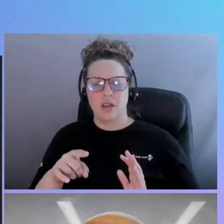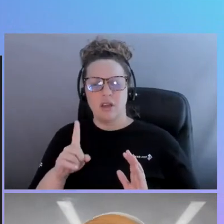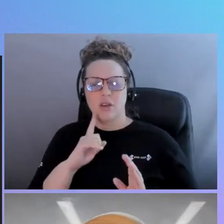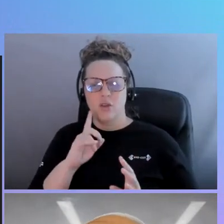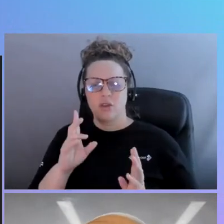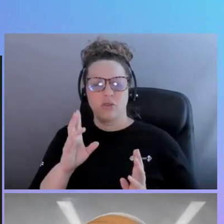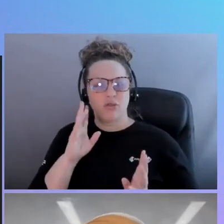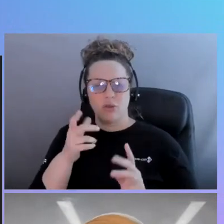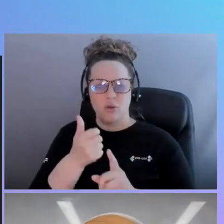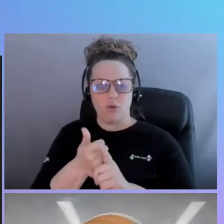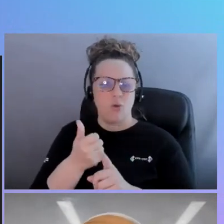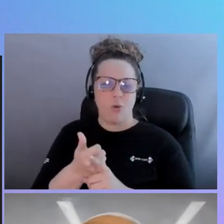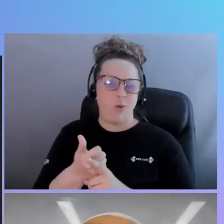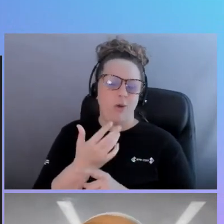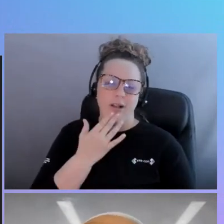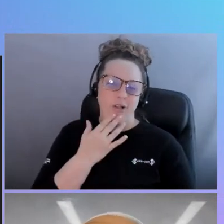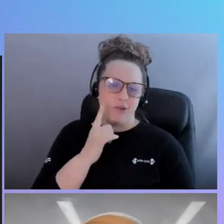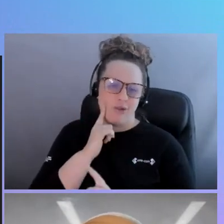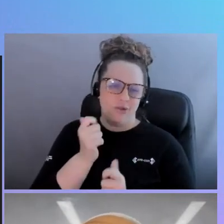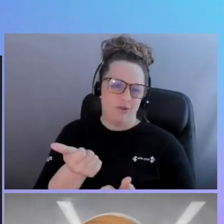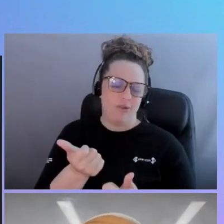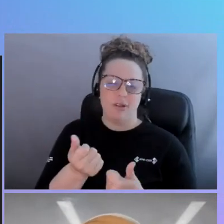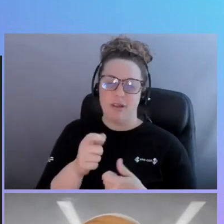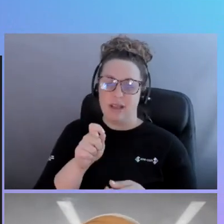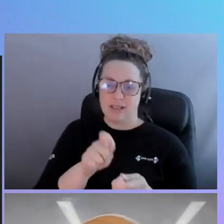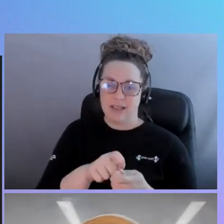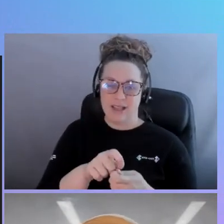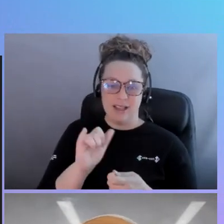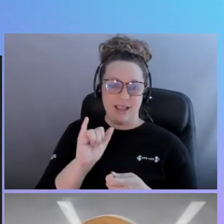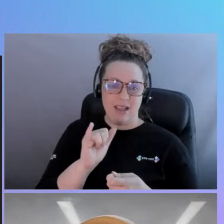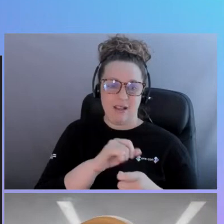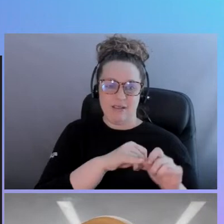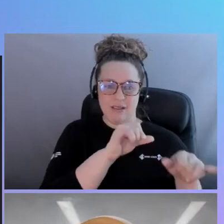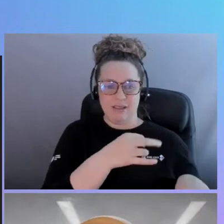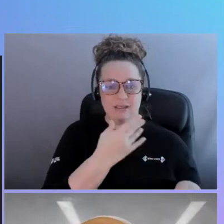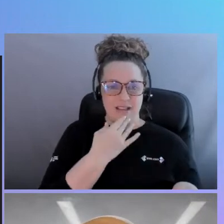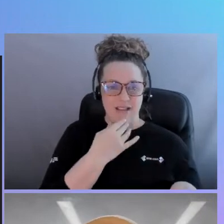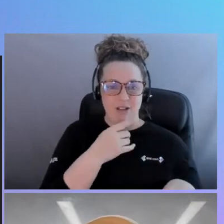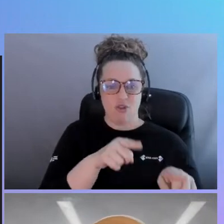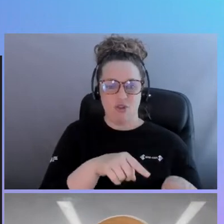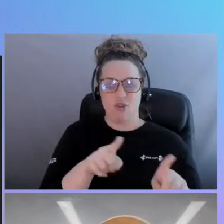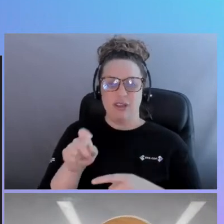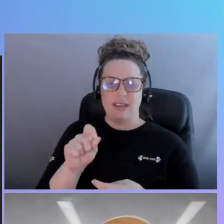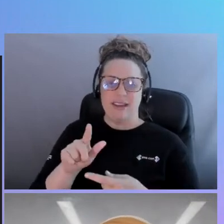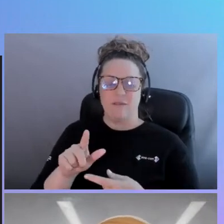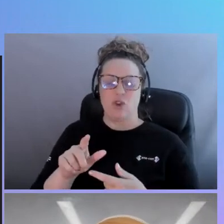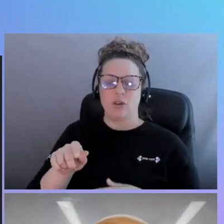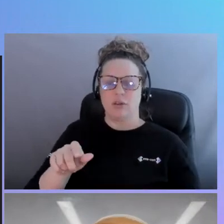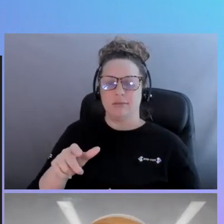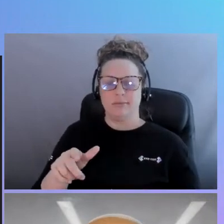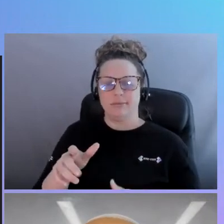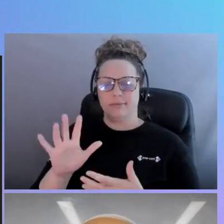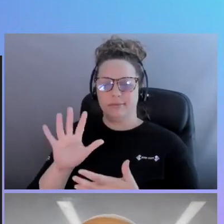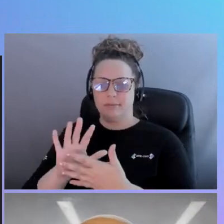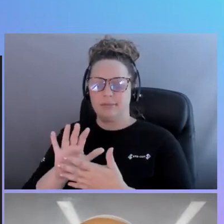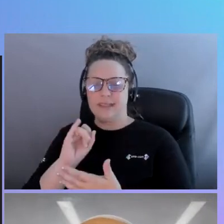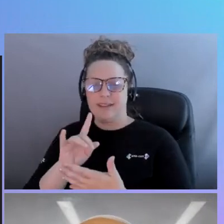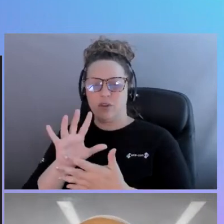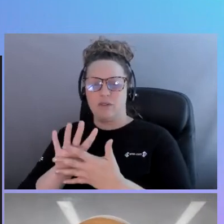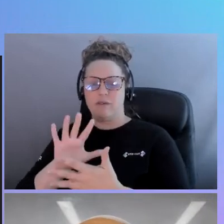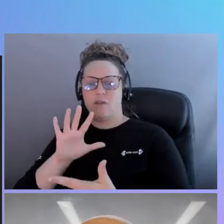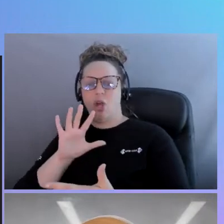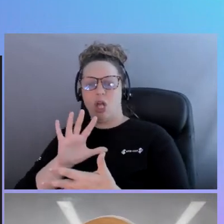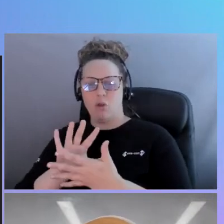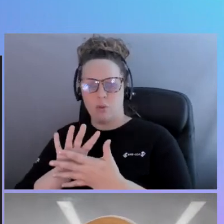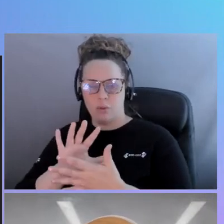create your own colors. And exactly like the system colors, you can provide different variants for both dark and